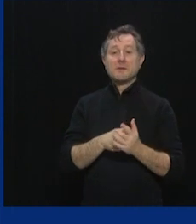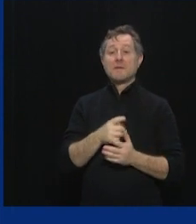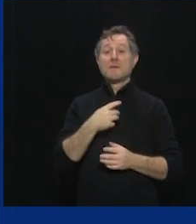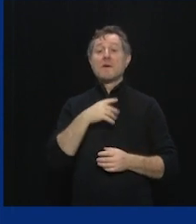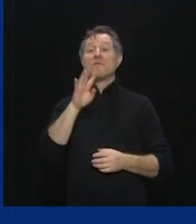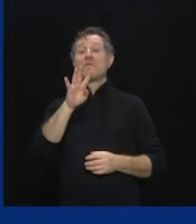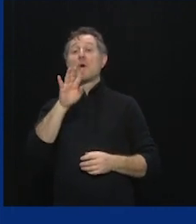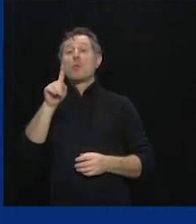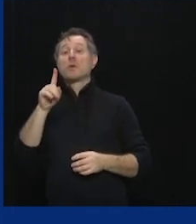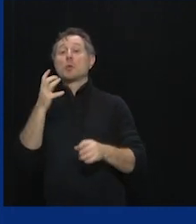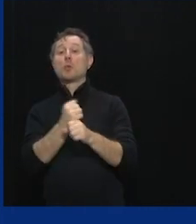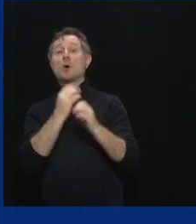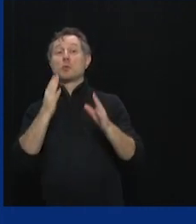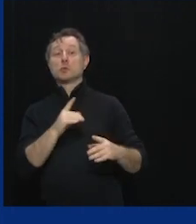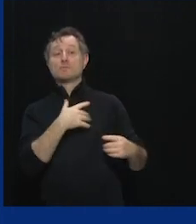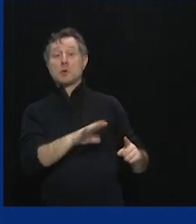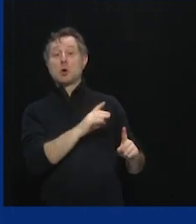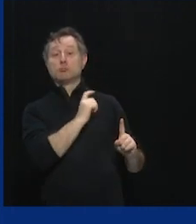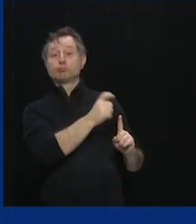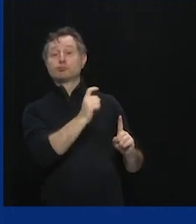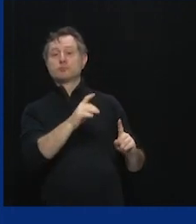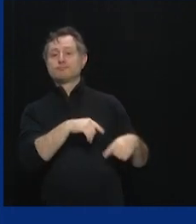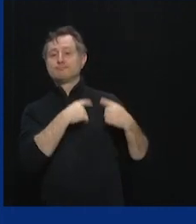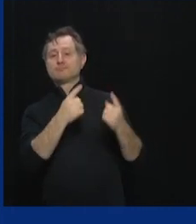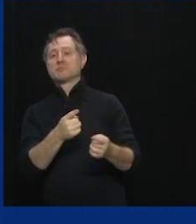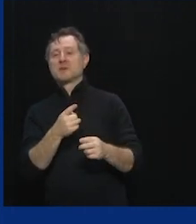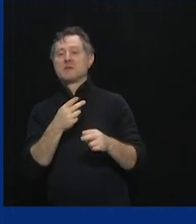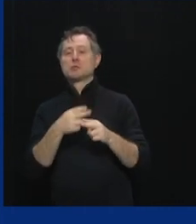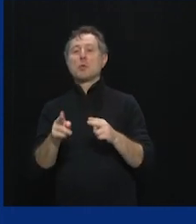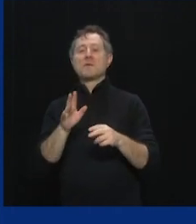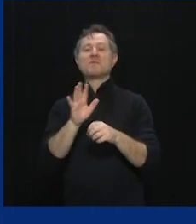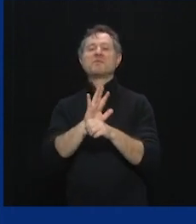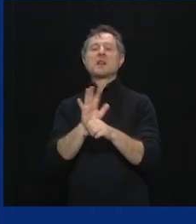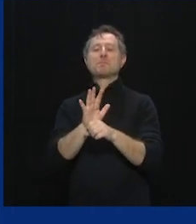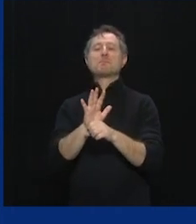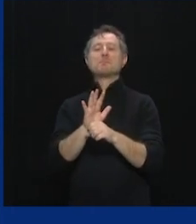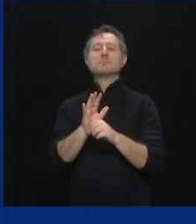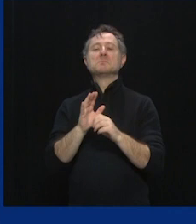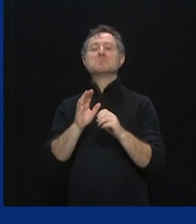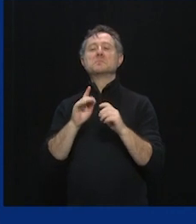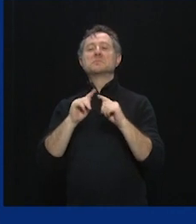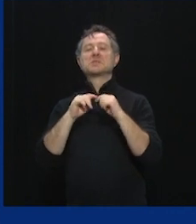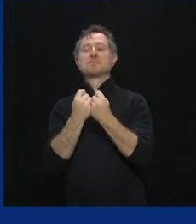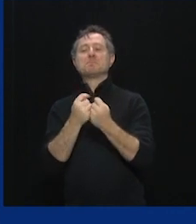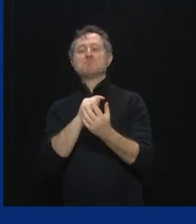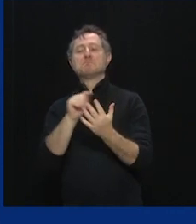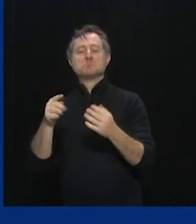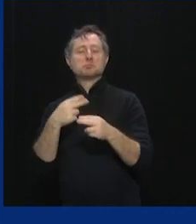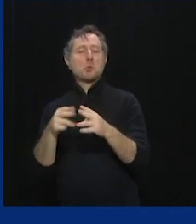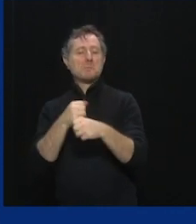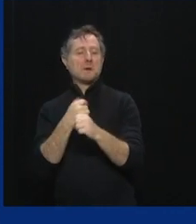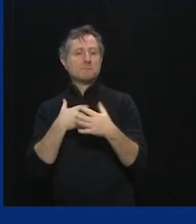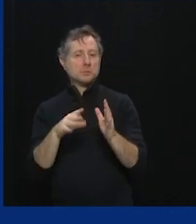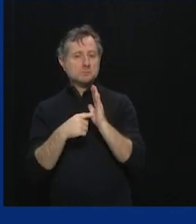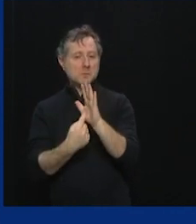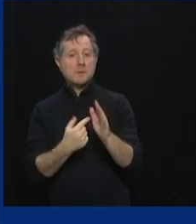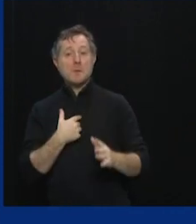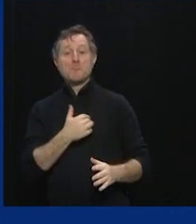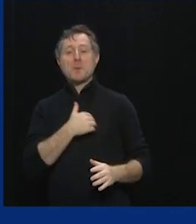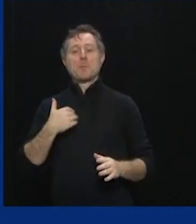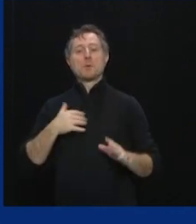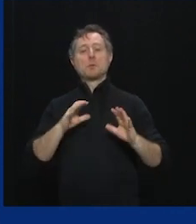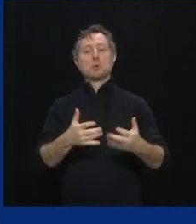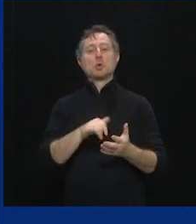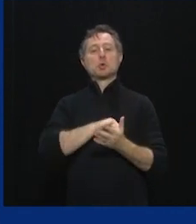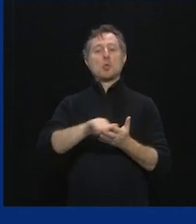PSAs that our teams have put forth and to help the overall effort. And I want to thank the members of our New York State teams, the Jets, the Giants,